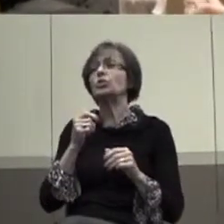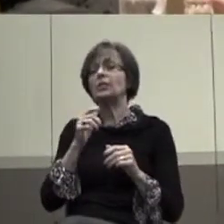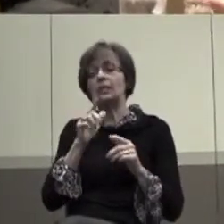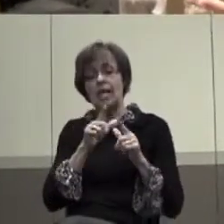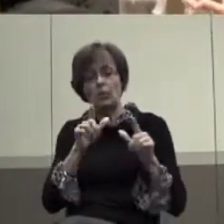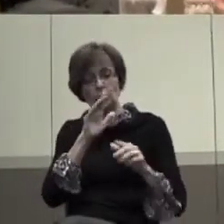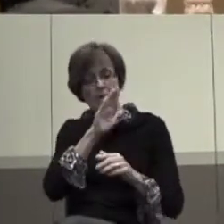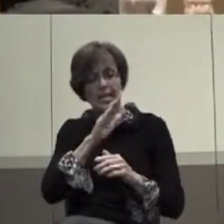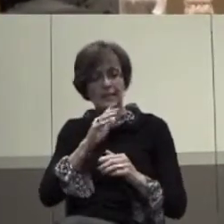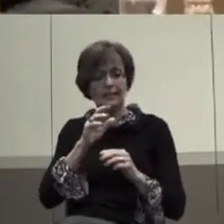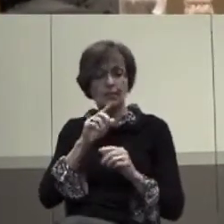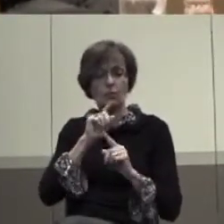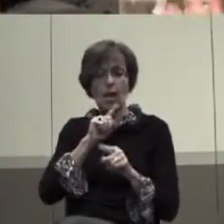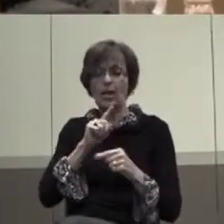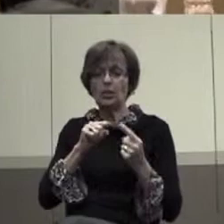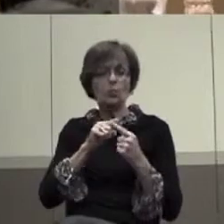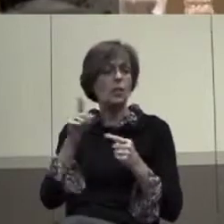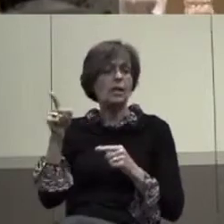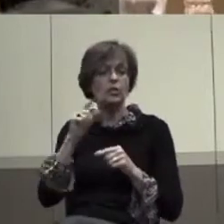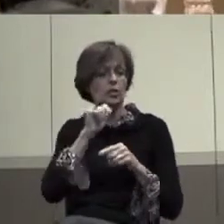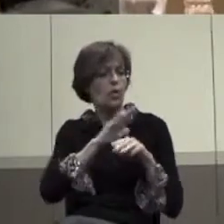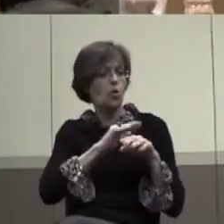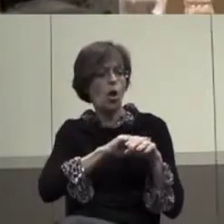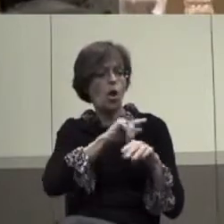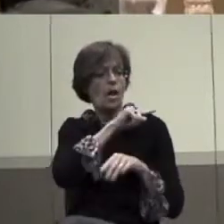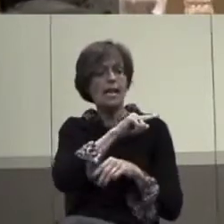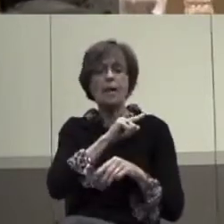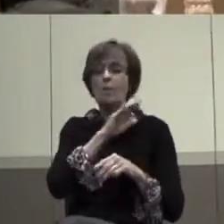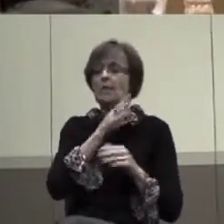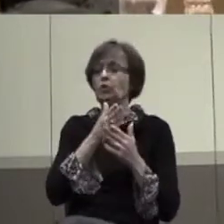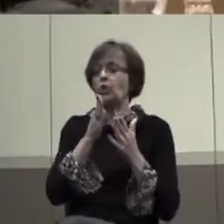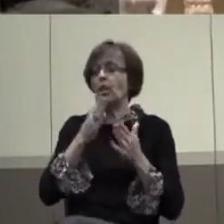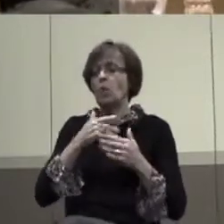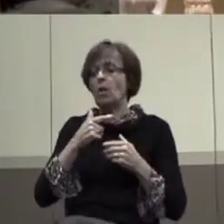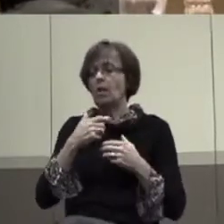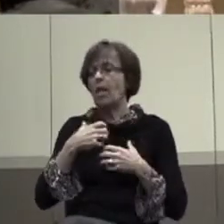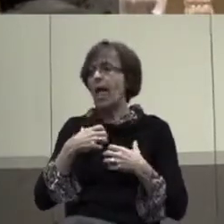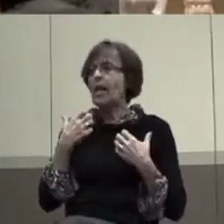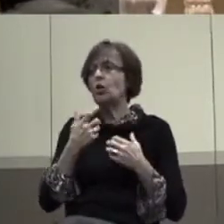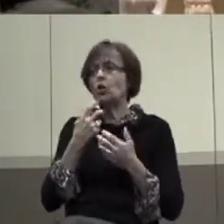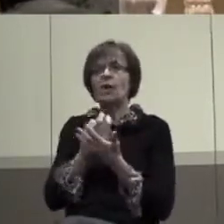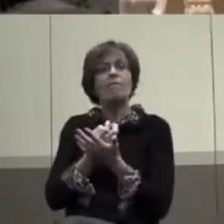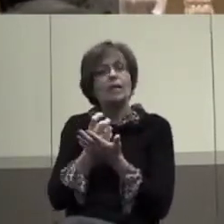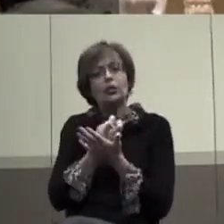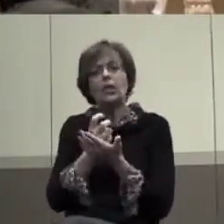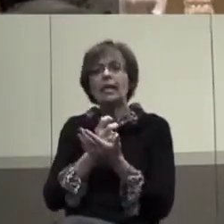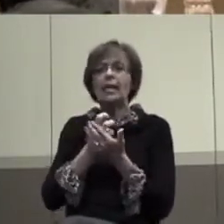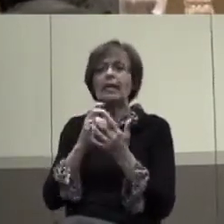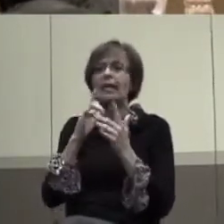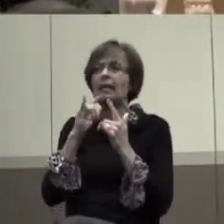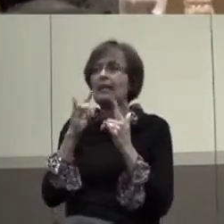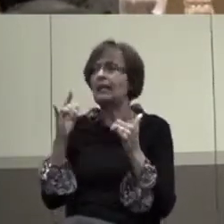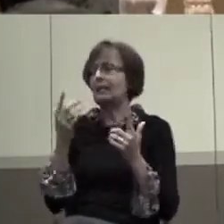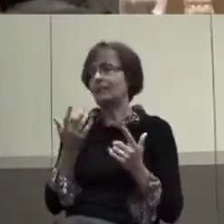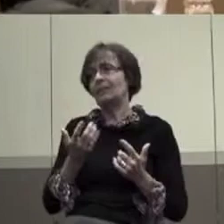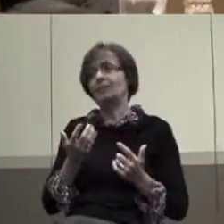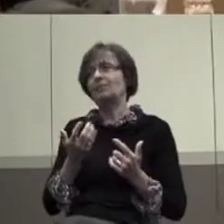when he wasn't called on, to his just general anger and fidgeting and, you know, just